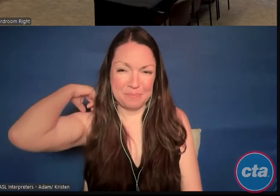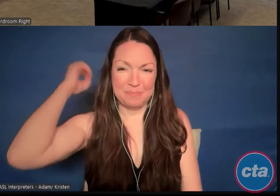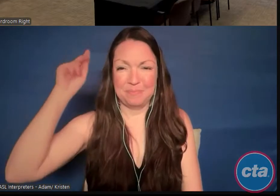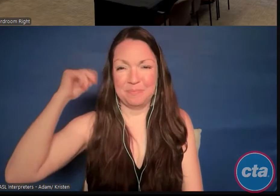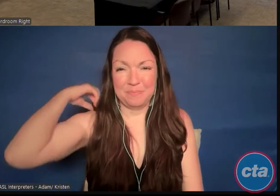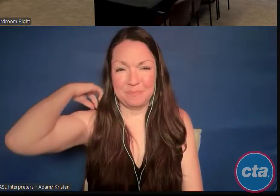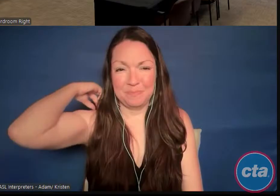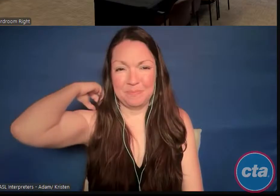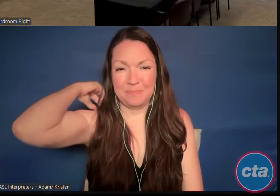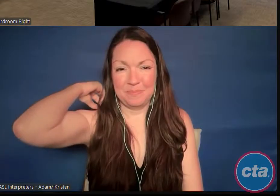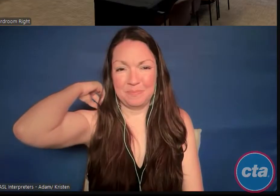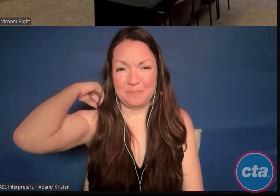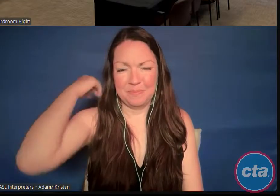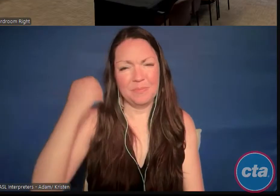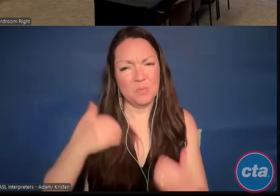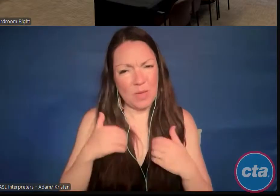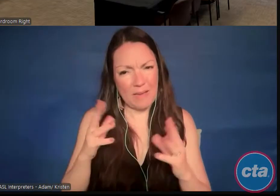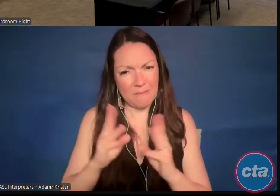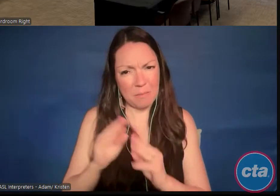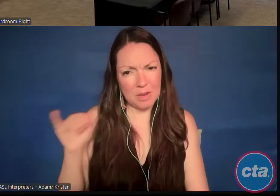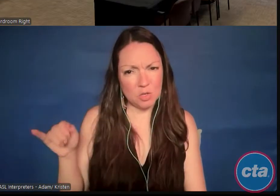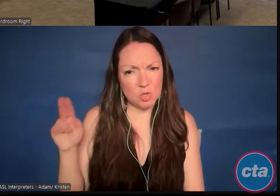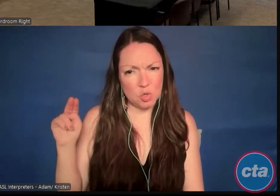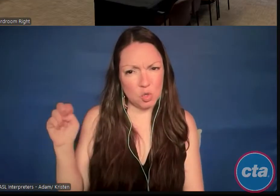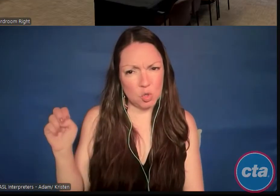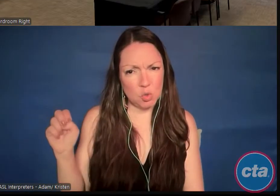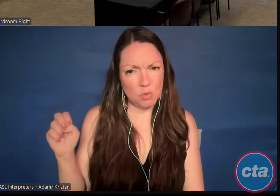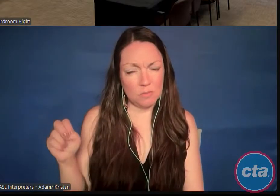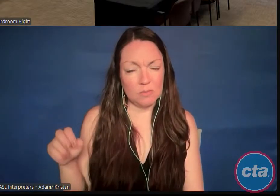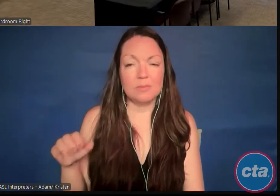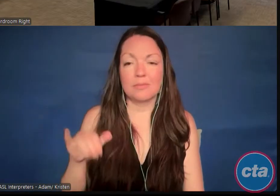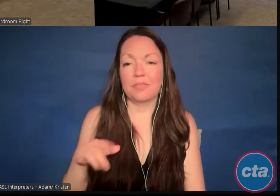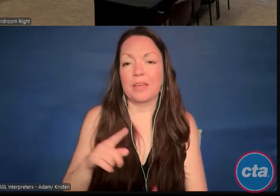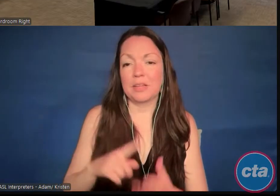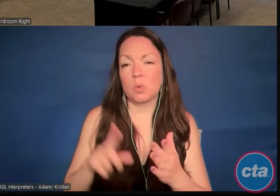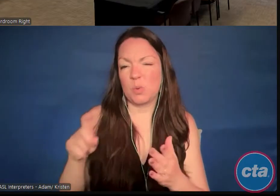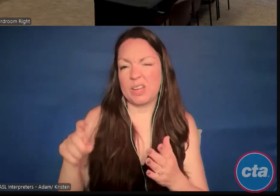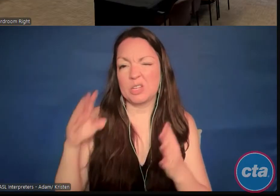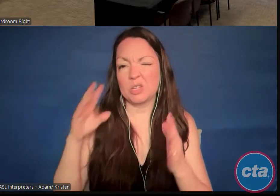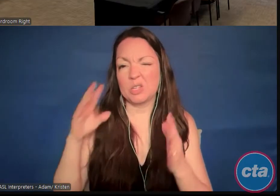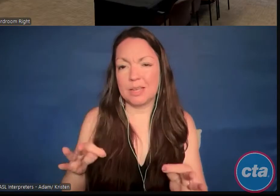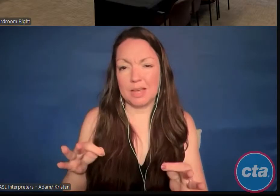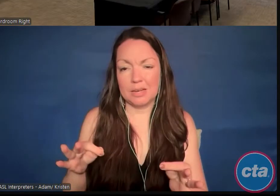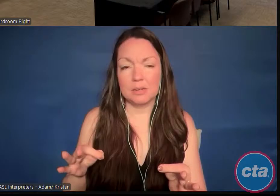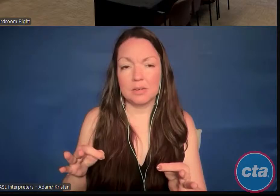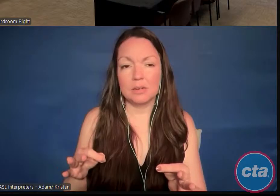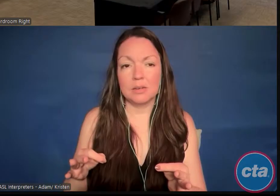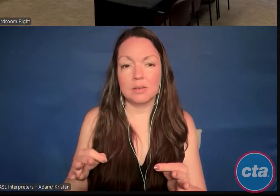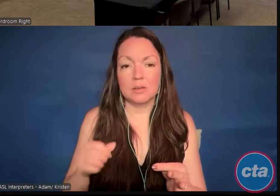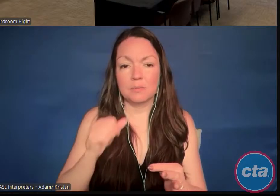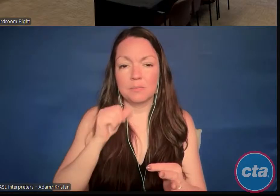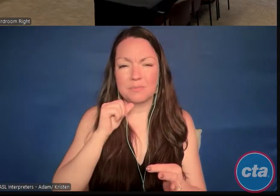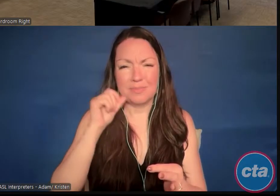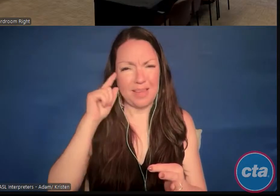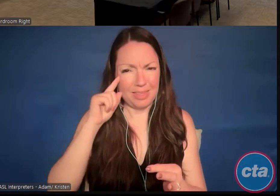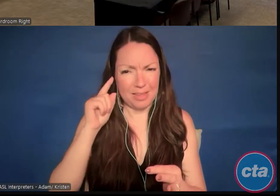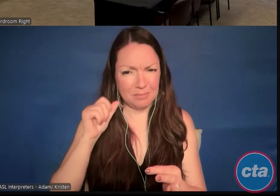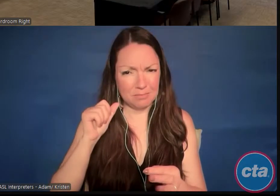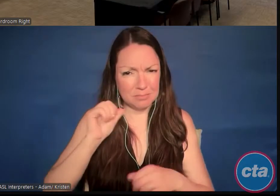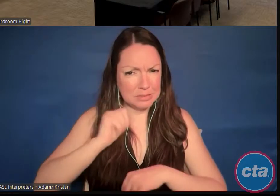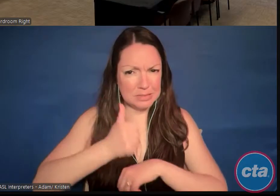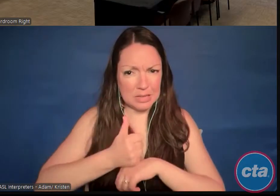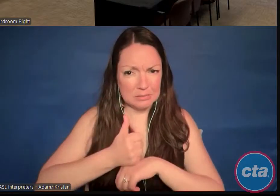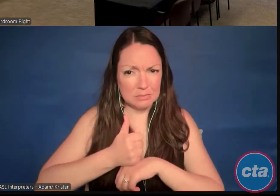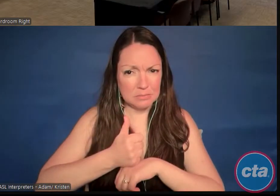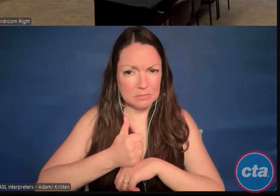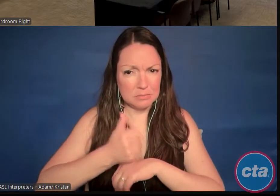Will we be having a meeting in June? that's what we need to determine because I don't think we set a